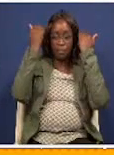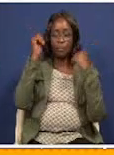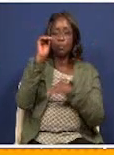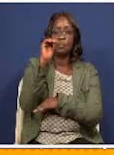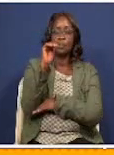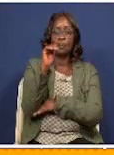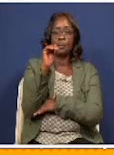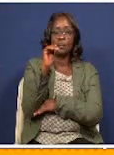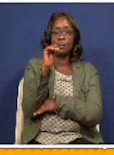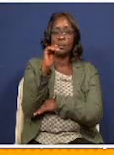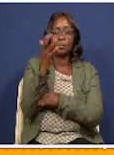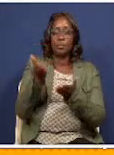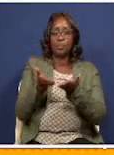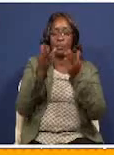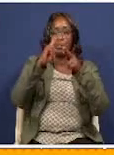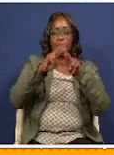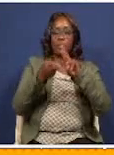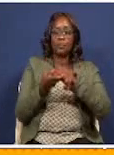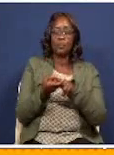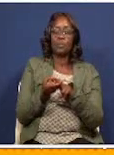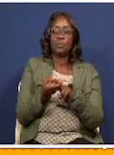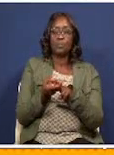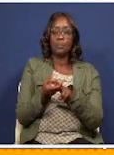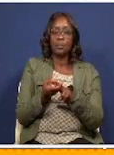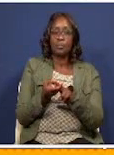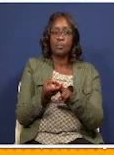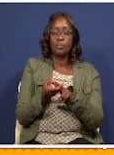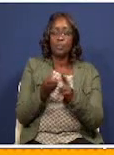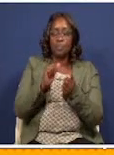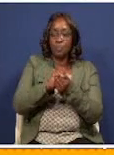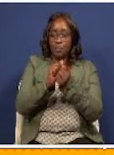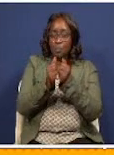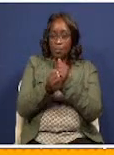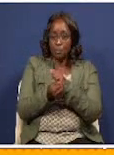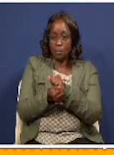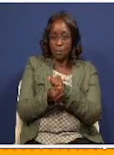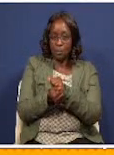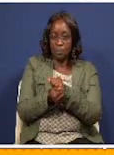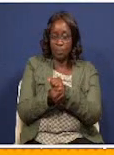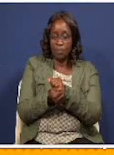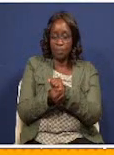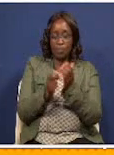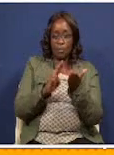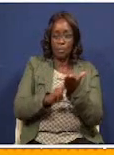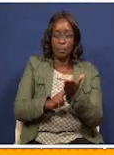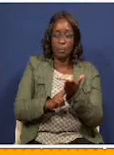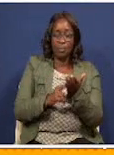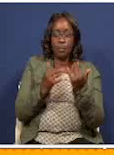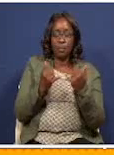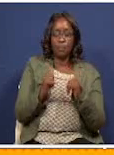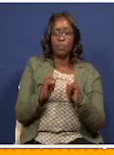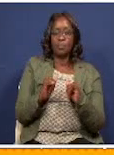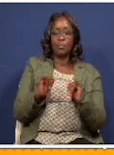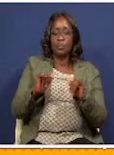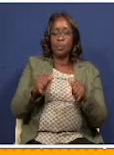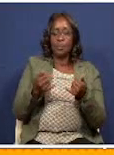now raised the standard or changed the yardstick and introduced